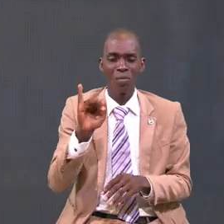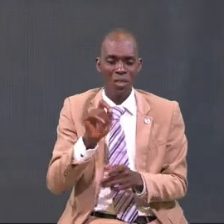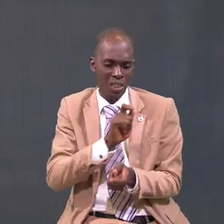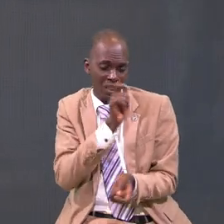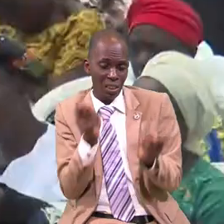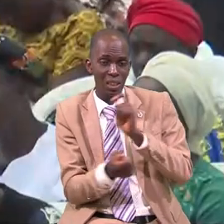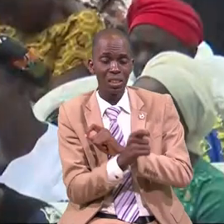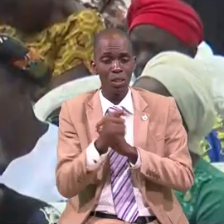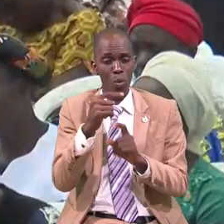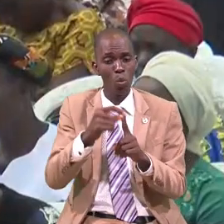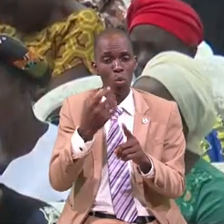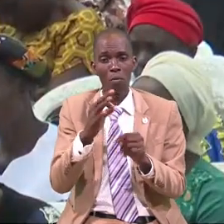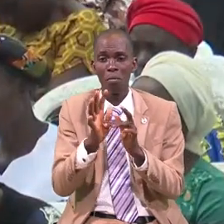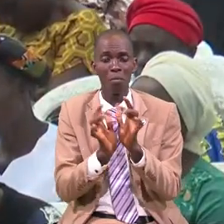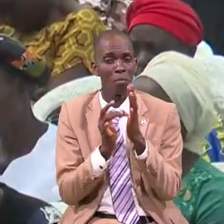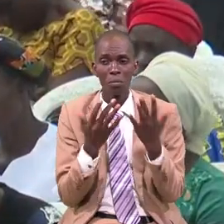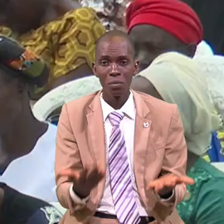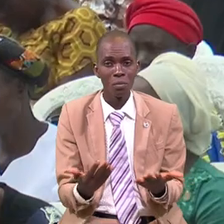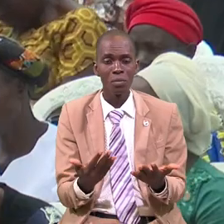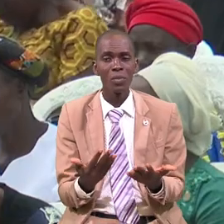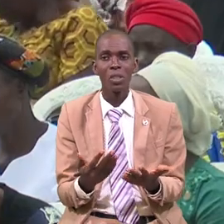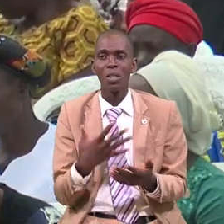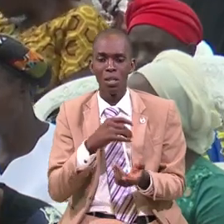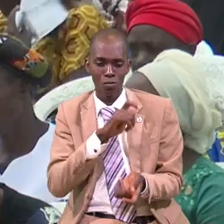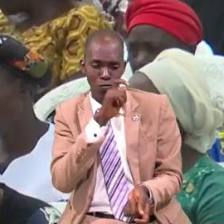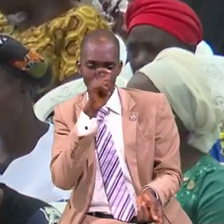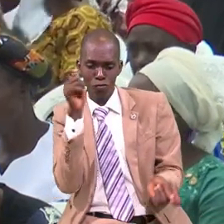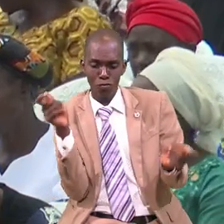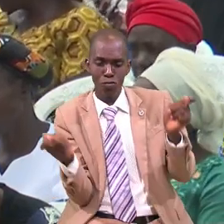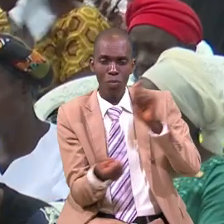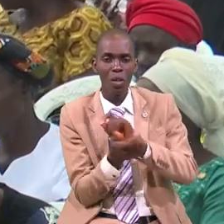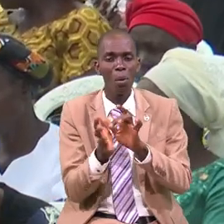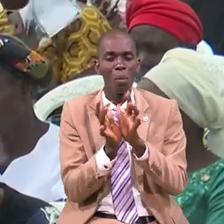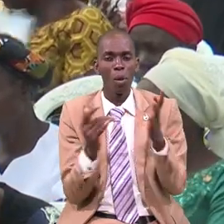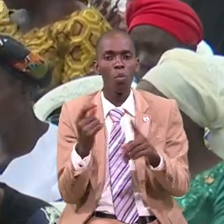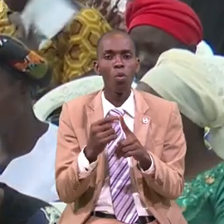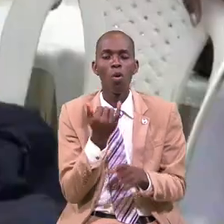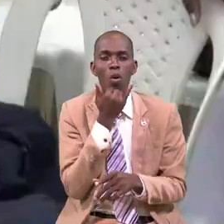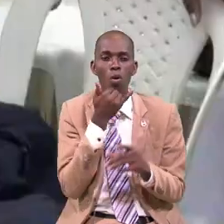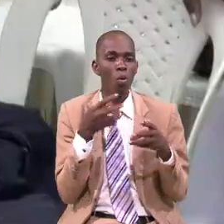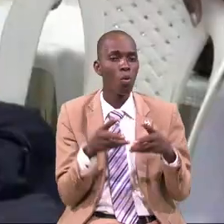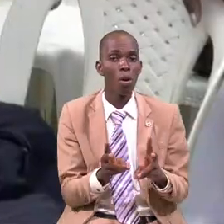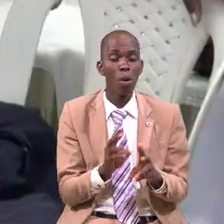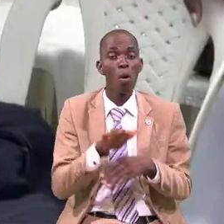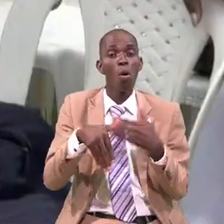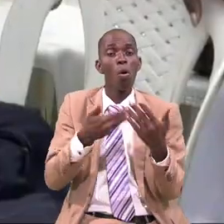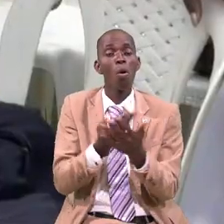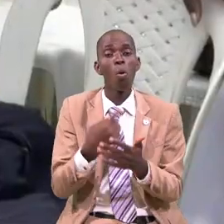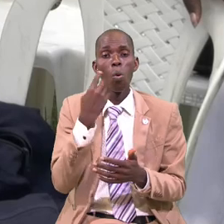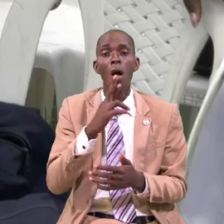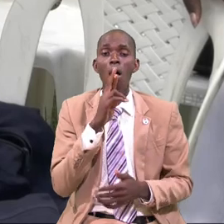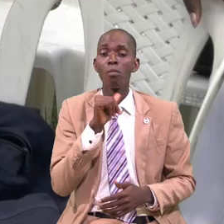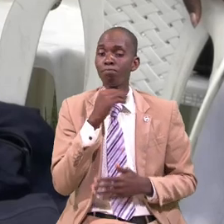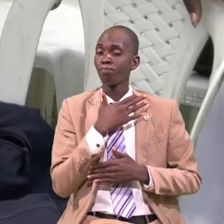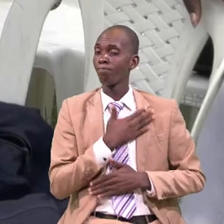Bible, placing the Bible upside down, those who are displeasing God in their